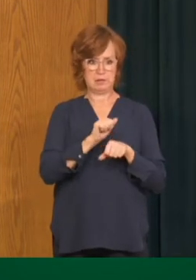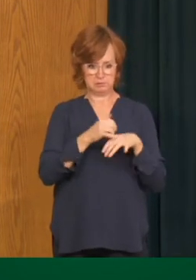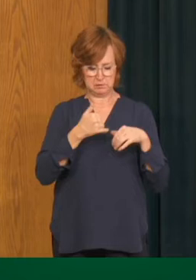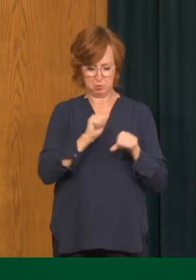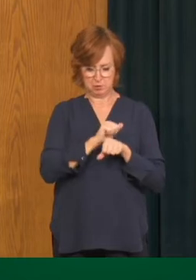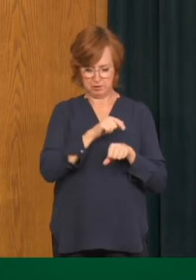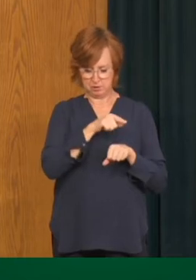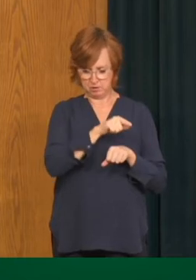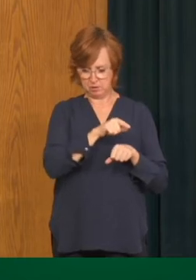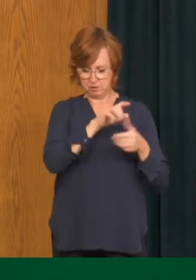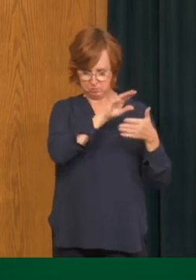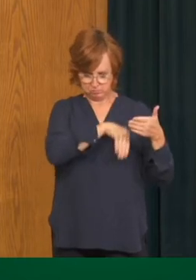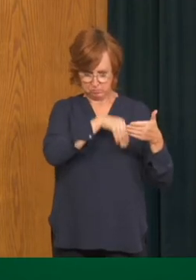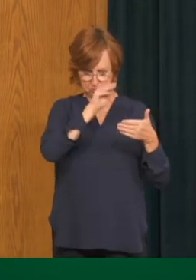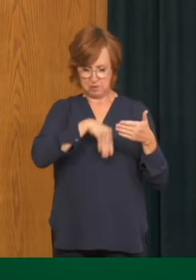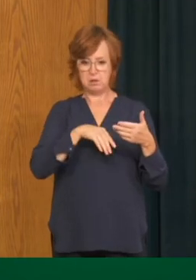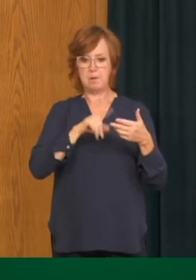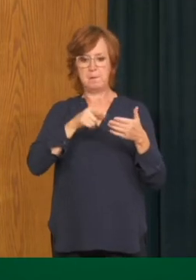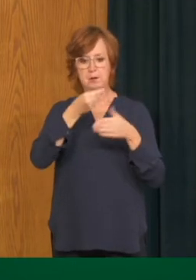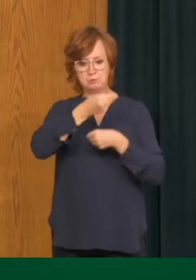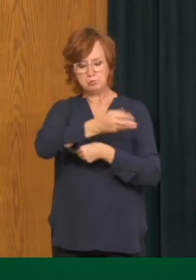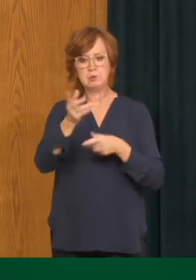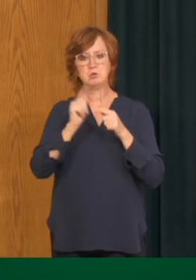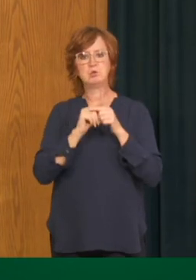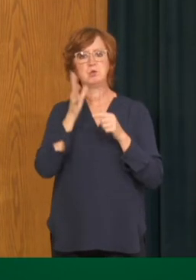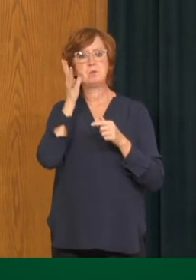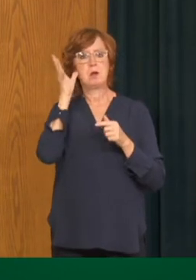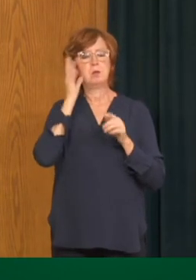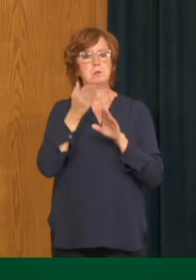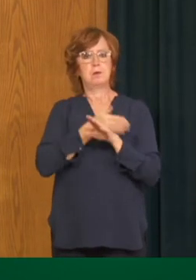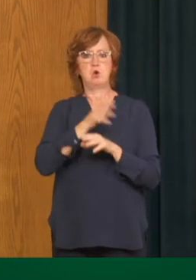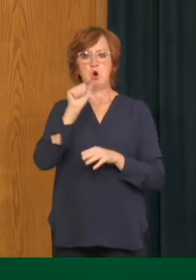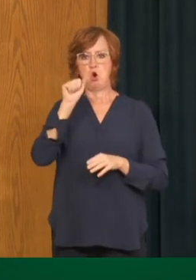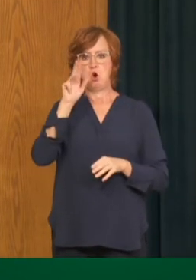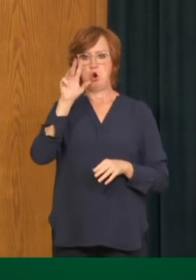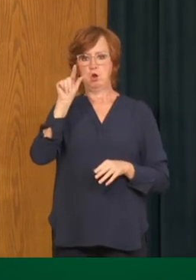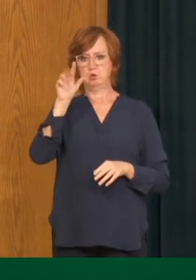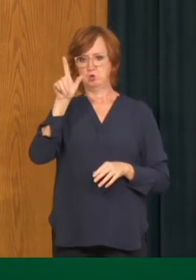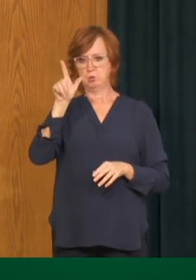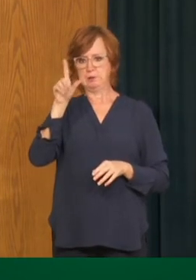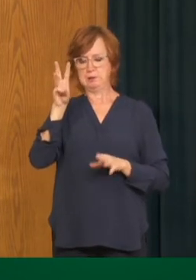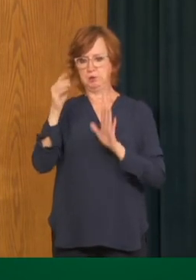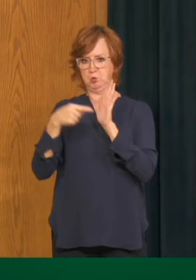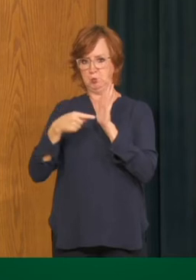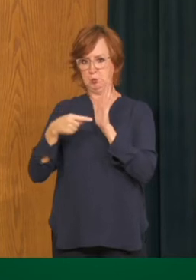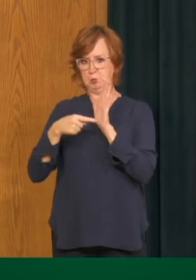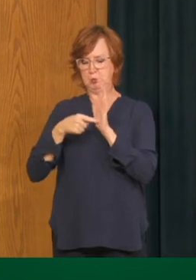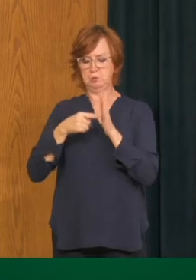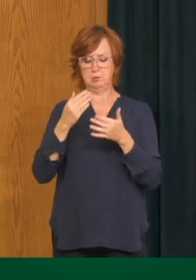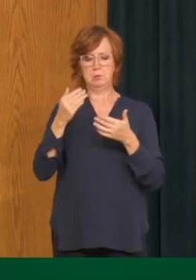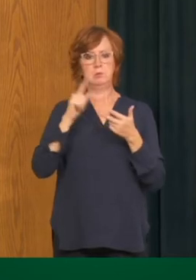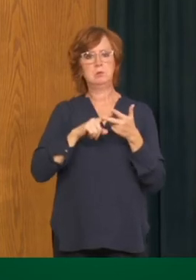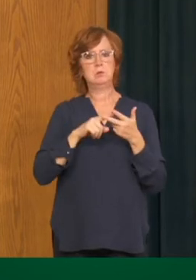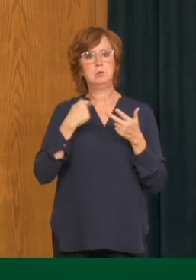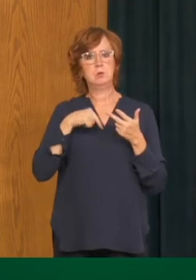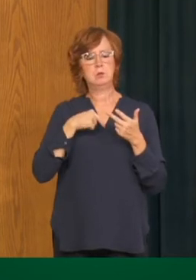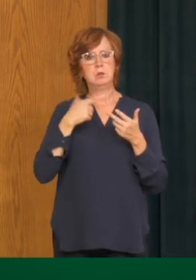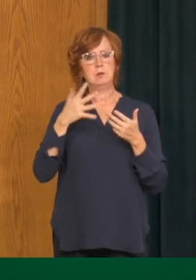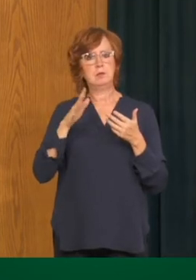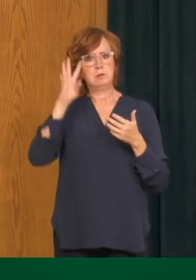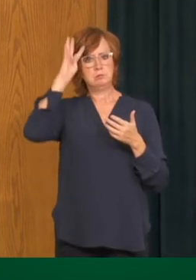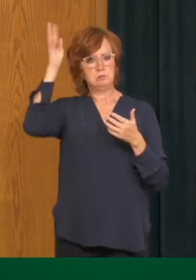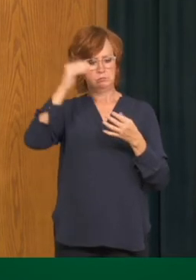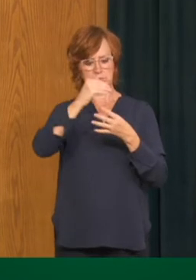then dispersed to parents by August the 26th. Out of our education response planning team came our 4 levels of operation here in the